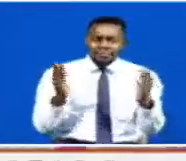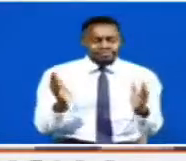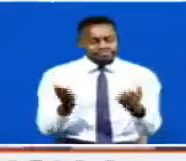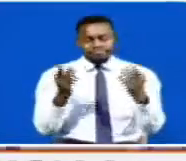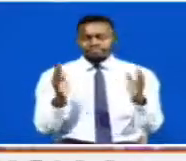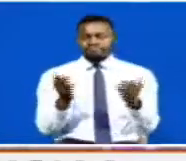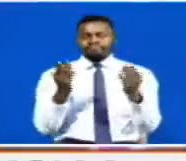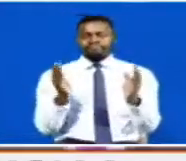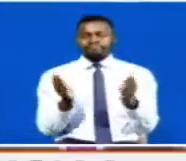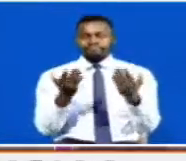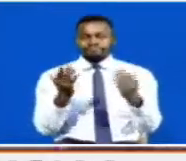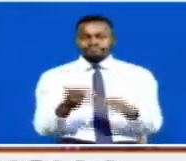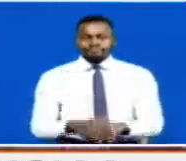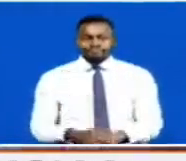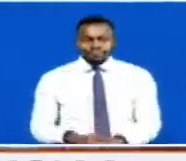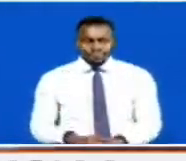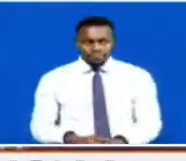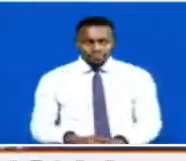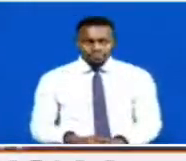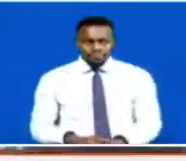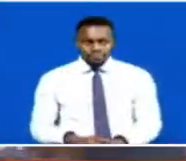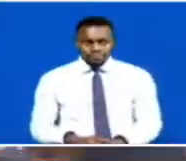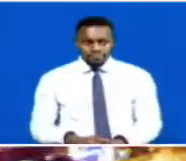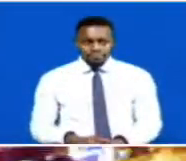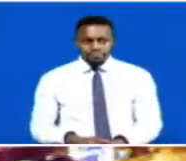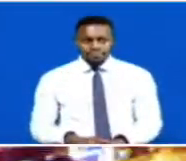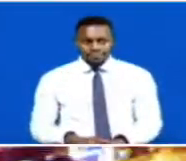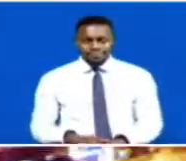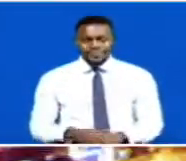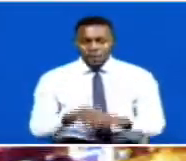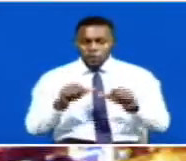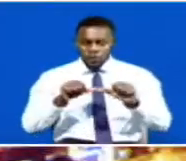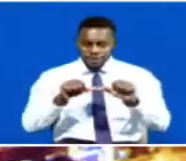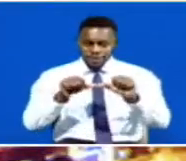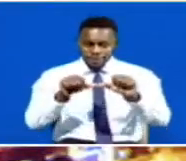Gashuhi, KTN News. Unaendelea kutazama taarifa za